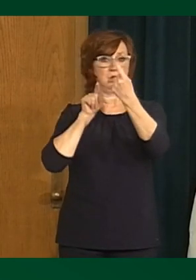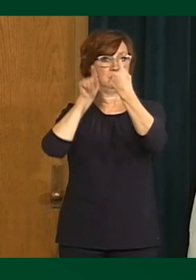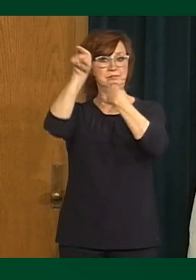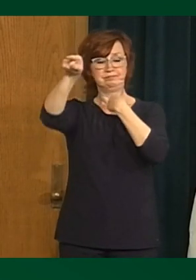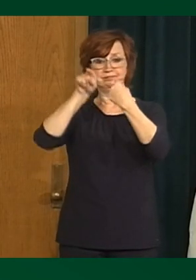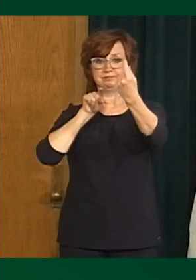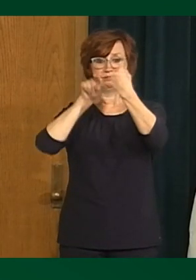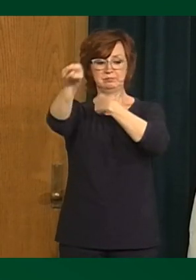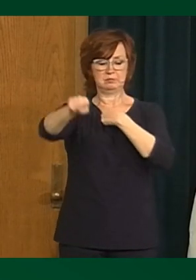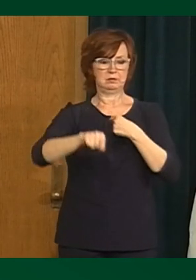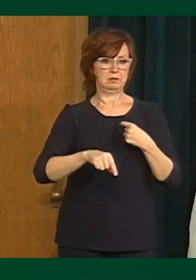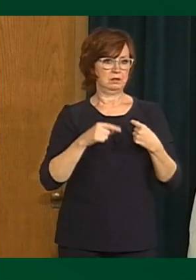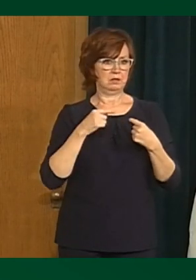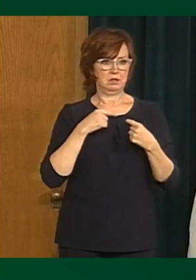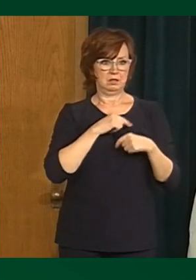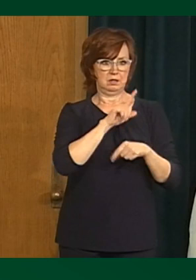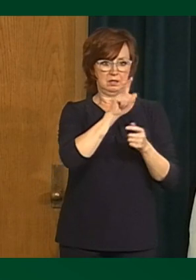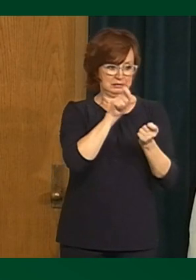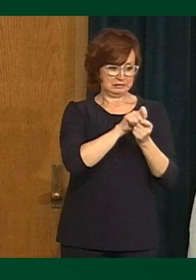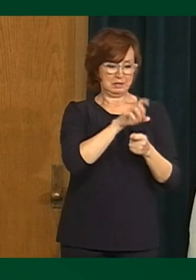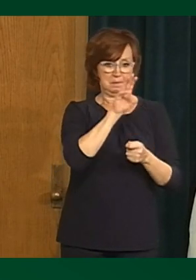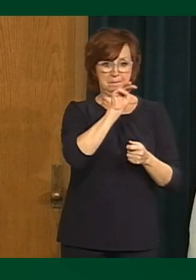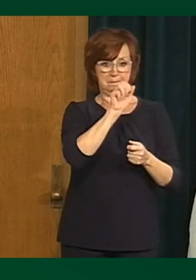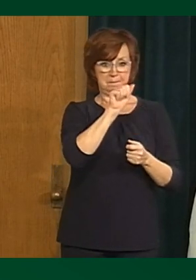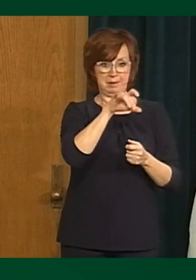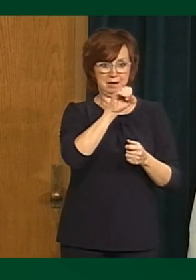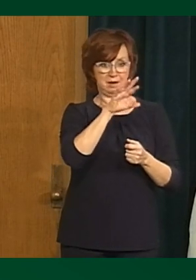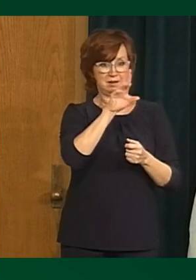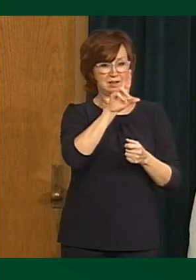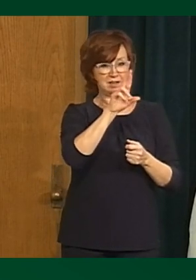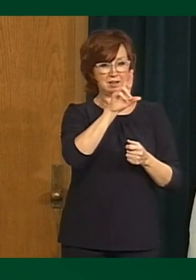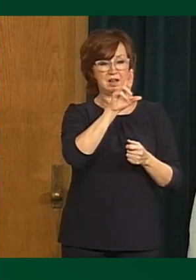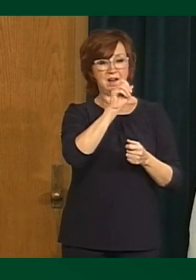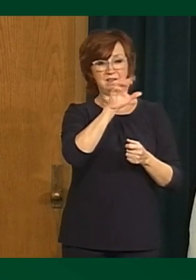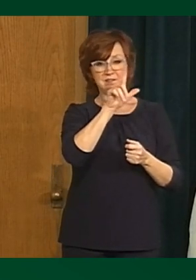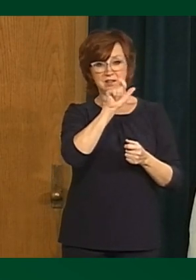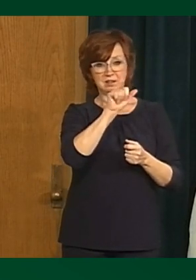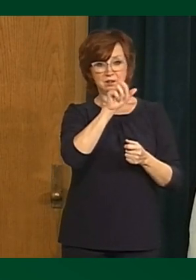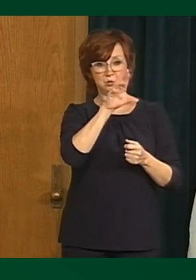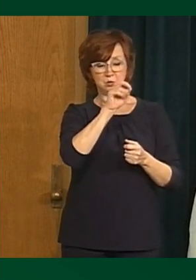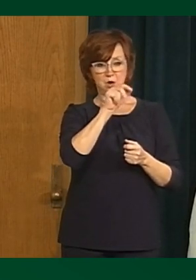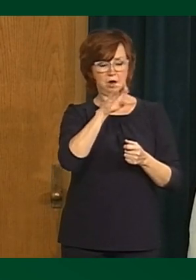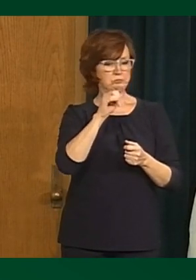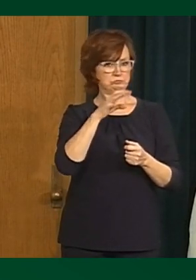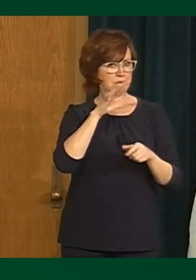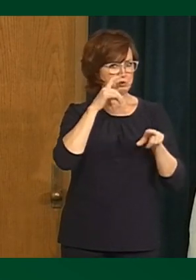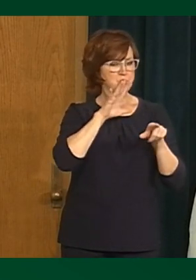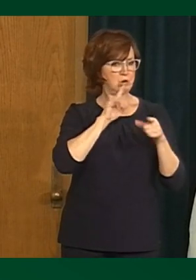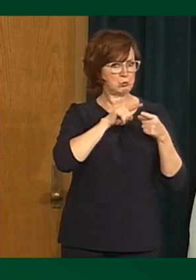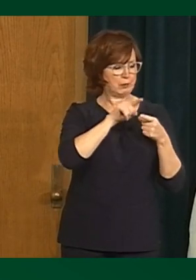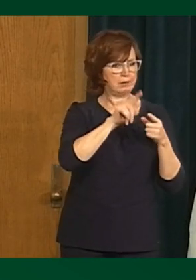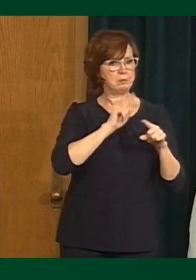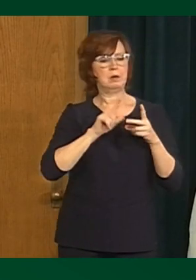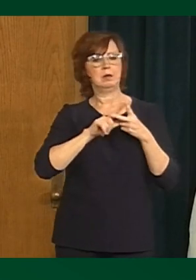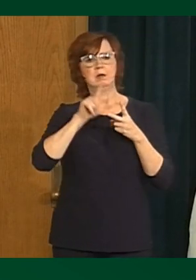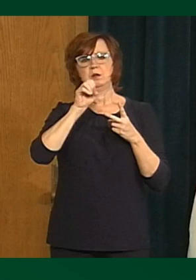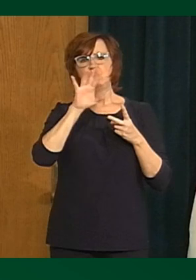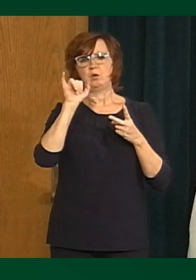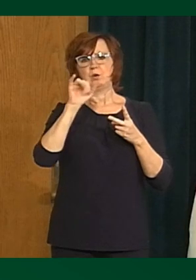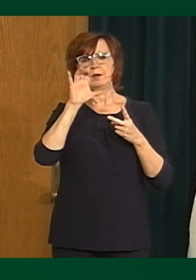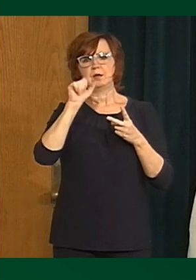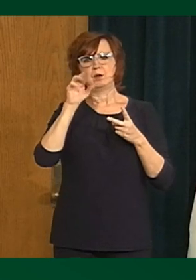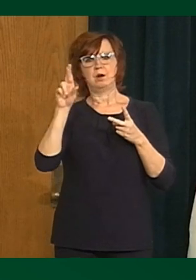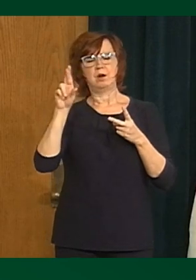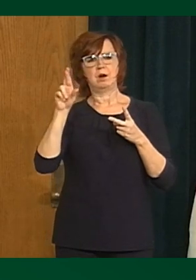Lori Carr, has been conducting frequent, at least weekly or usually more so calls with all of the